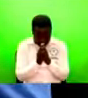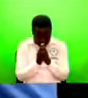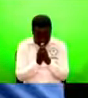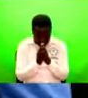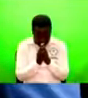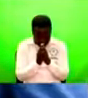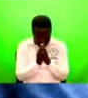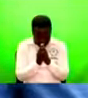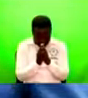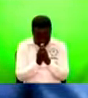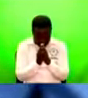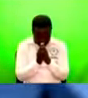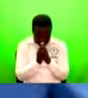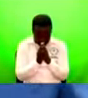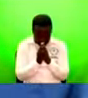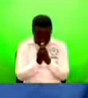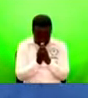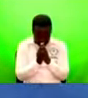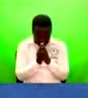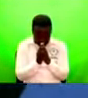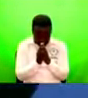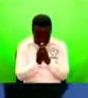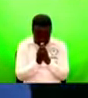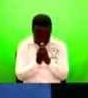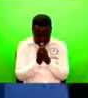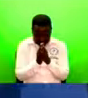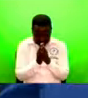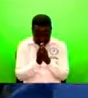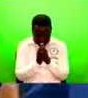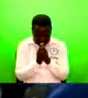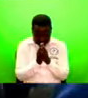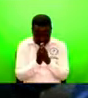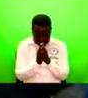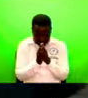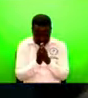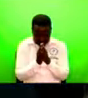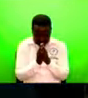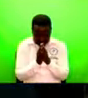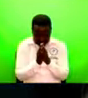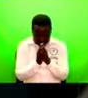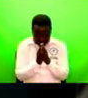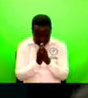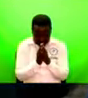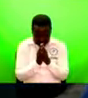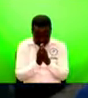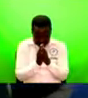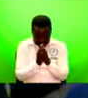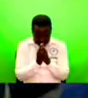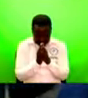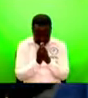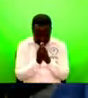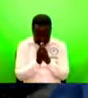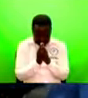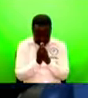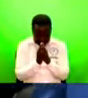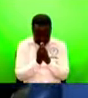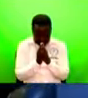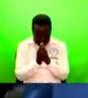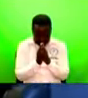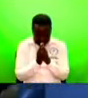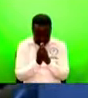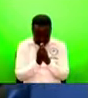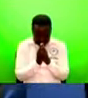Pray as if you are the one who is going to lead the e-church. Oh, yes. Let us pray that God will be gracious to them, that